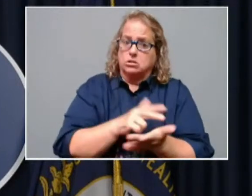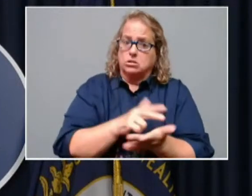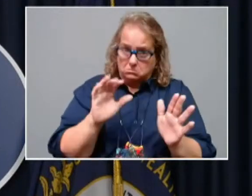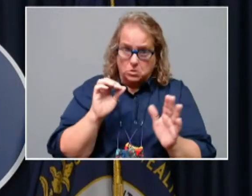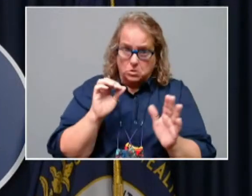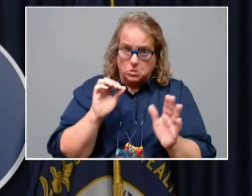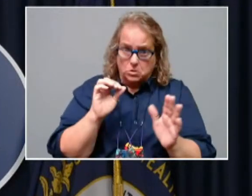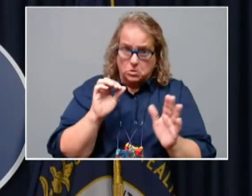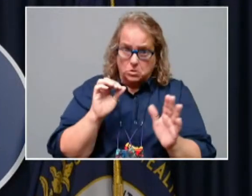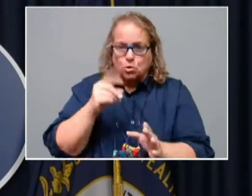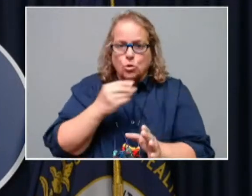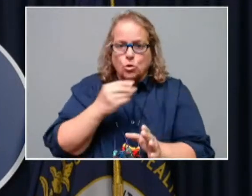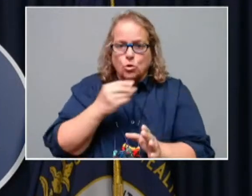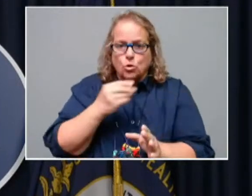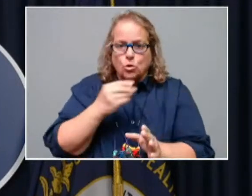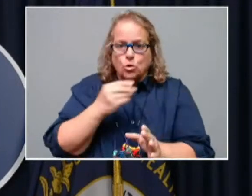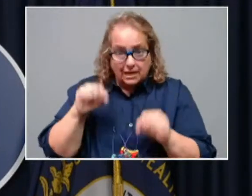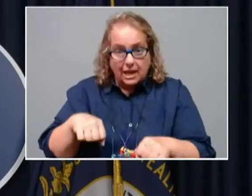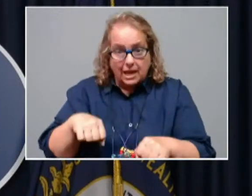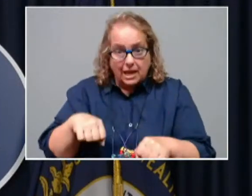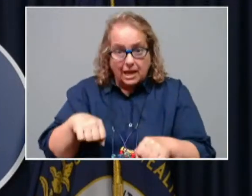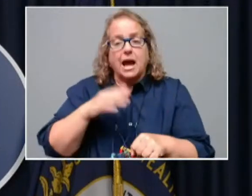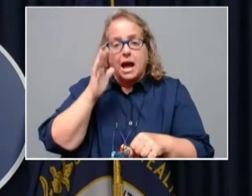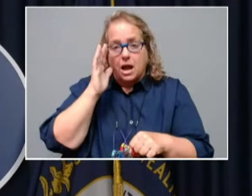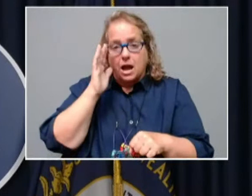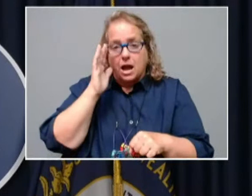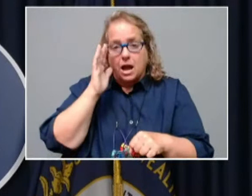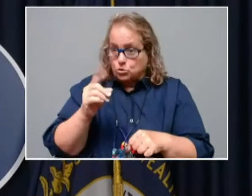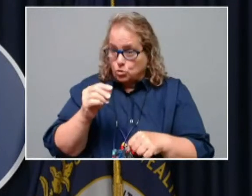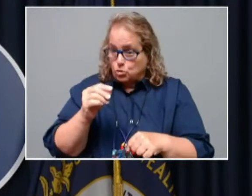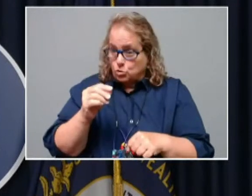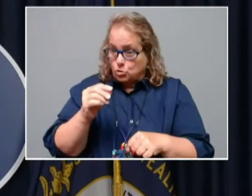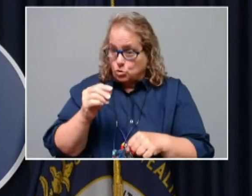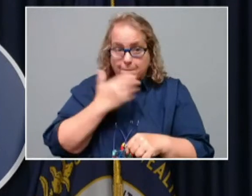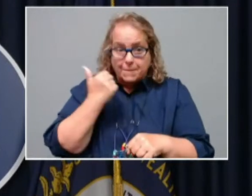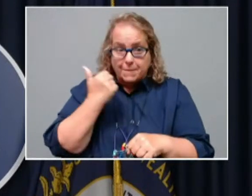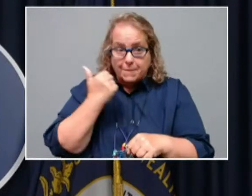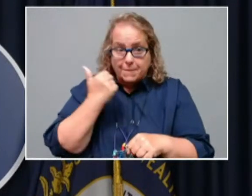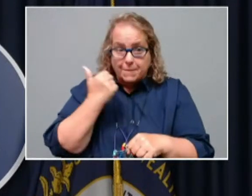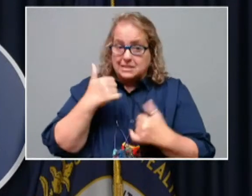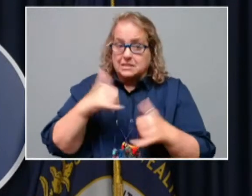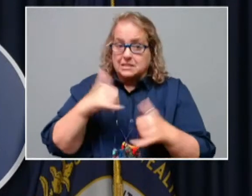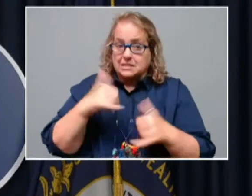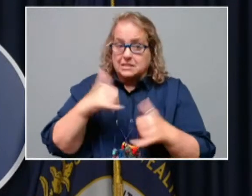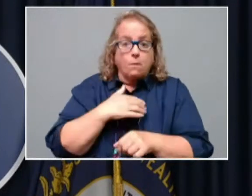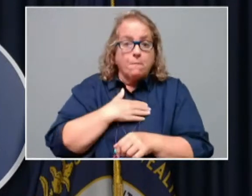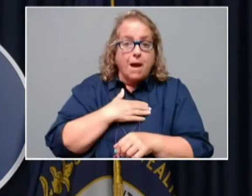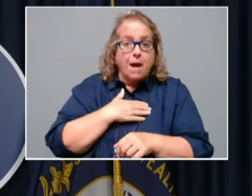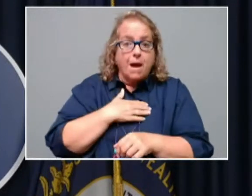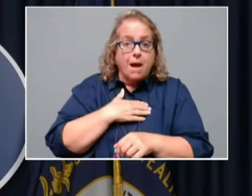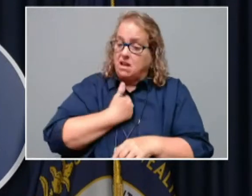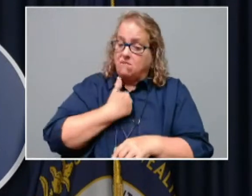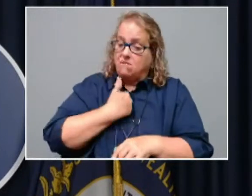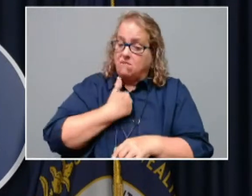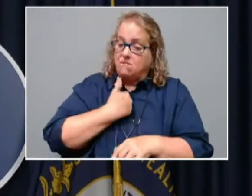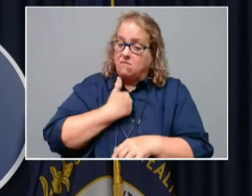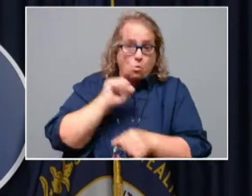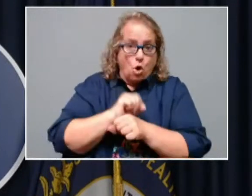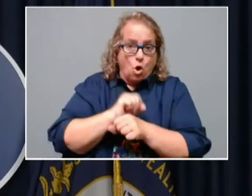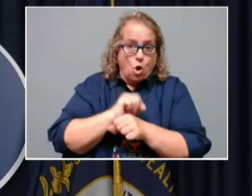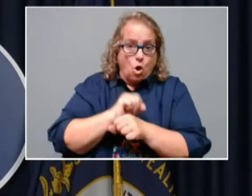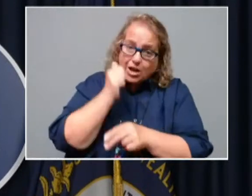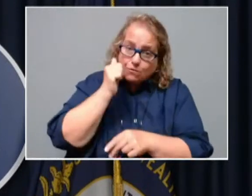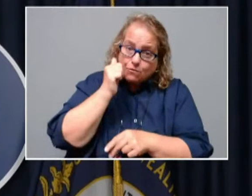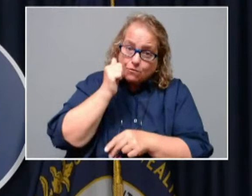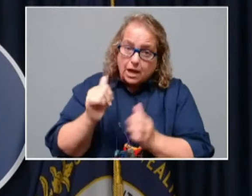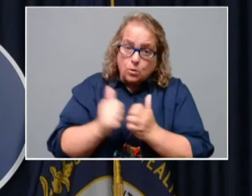in the framework that's been provided. I can still work my tail off every day with the tools that I have to protect people the very